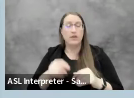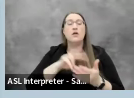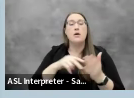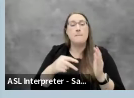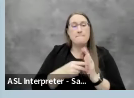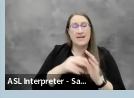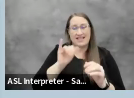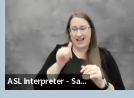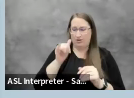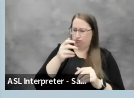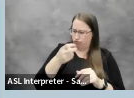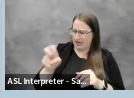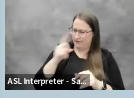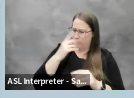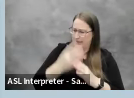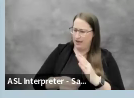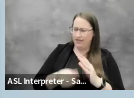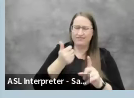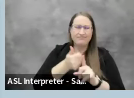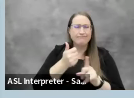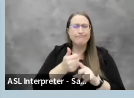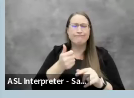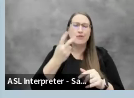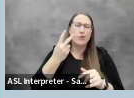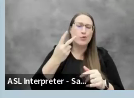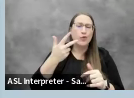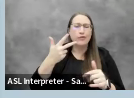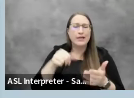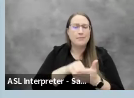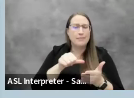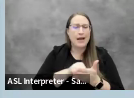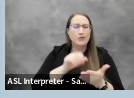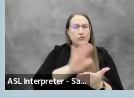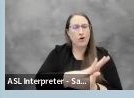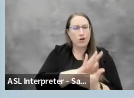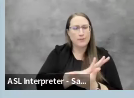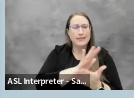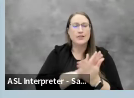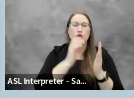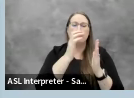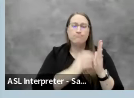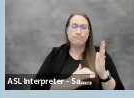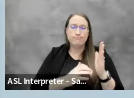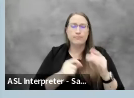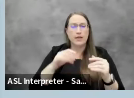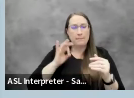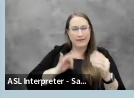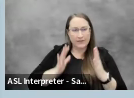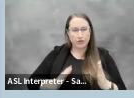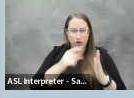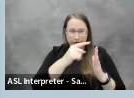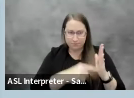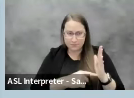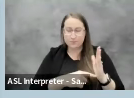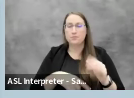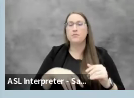deed is a 2 to 3 page document where you can put beneficiaries on this deed. And